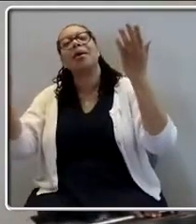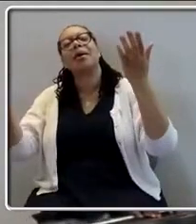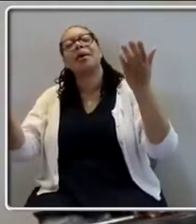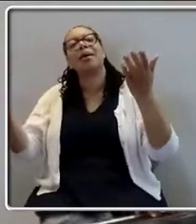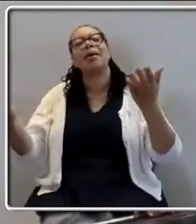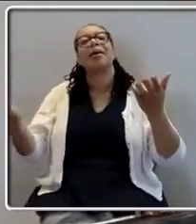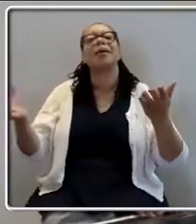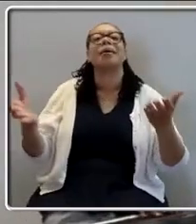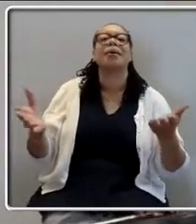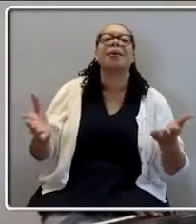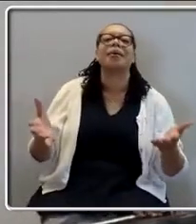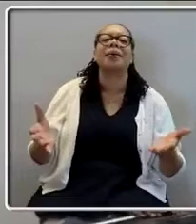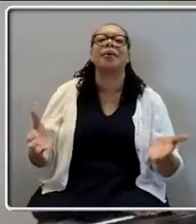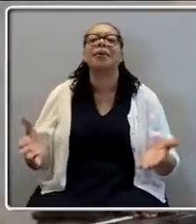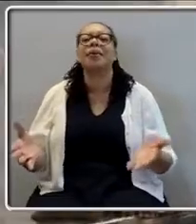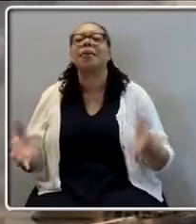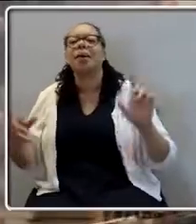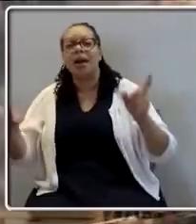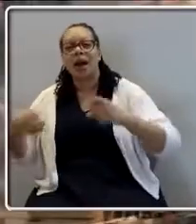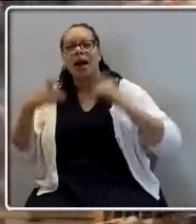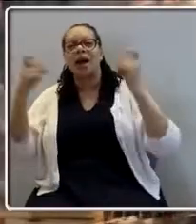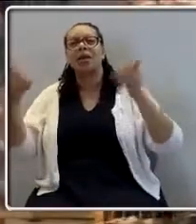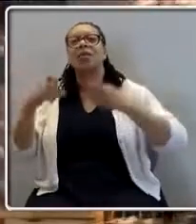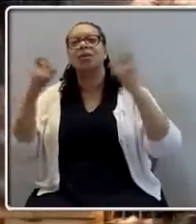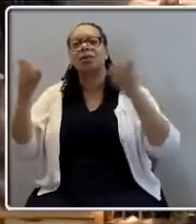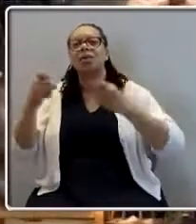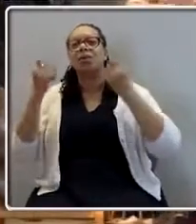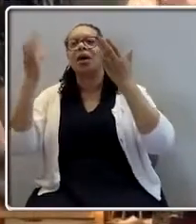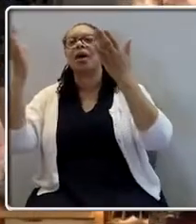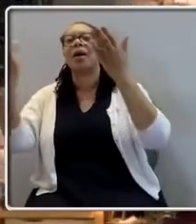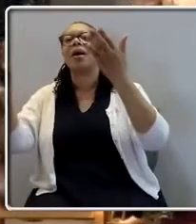Hallelujah. My soul says hallelujah. Hallelujah.